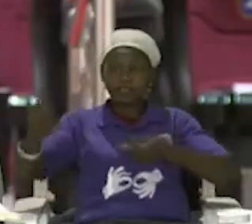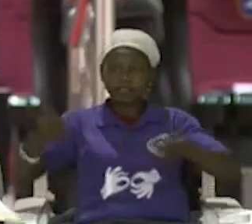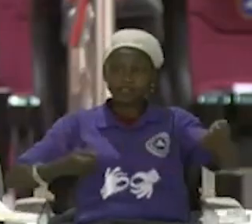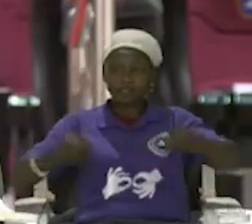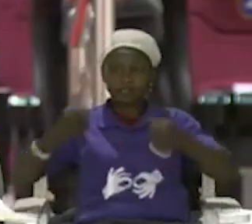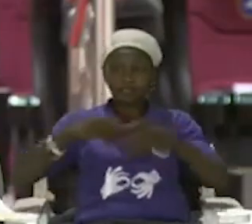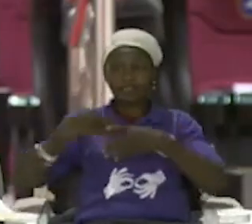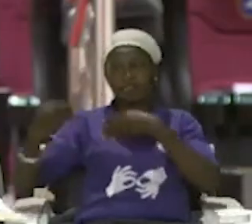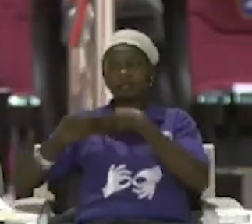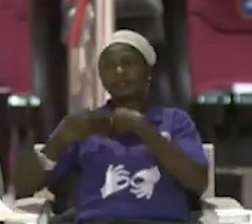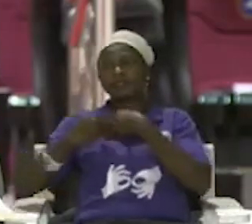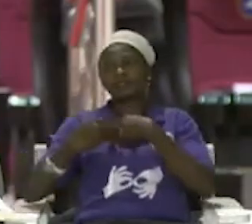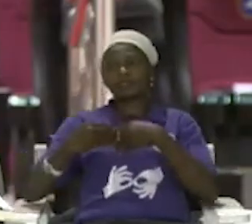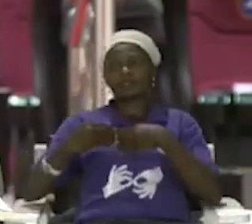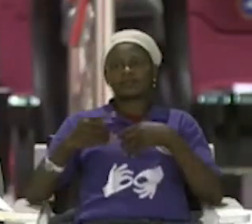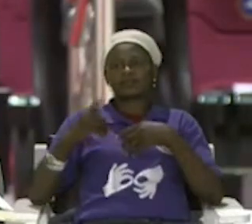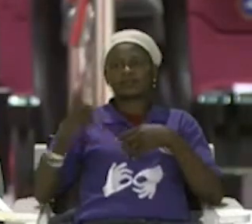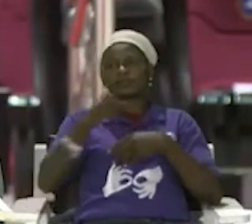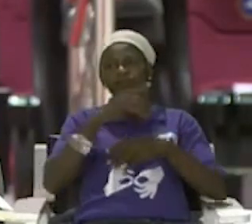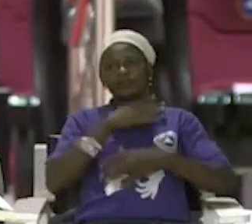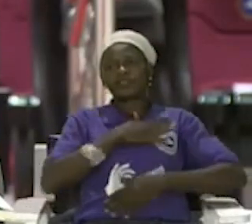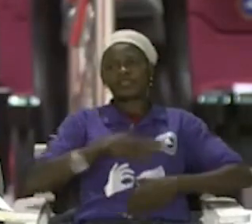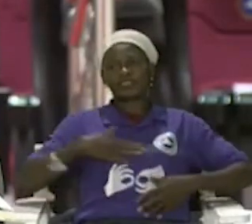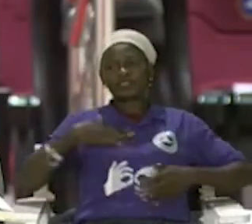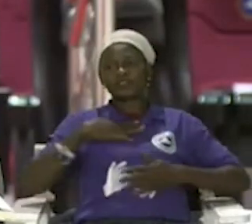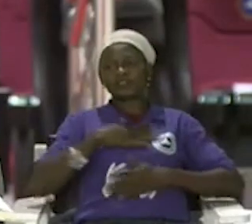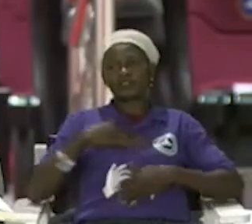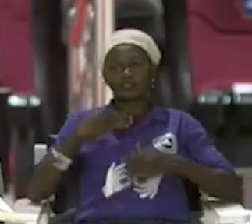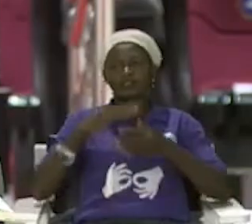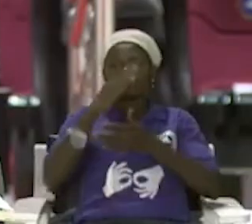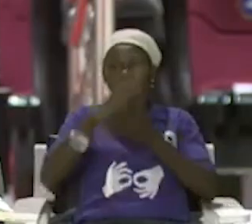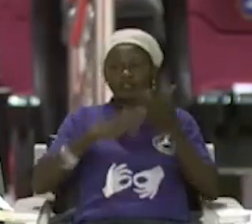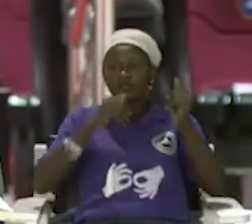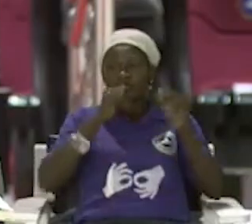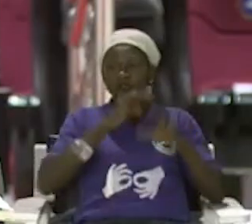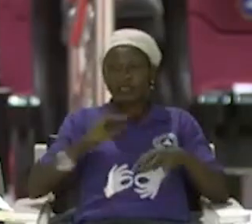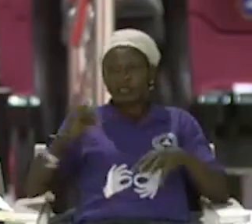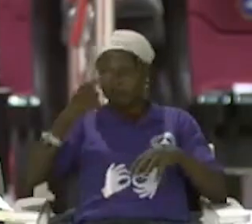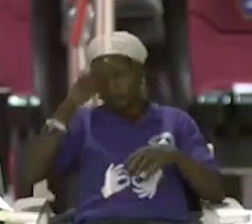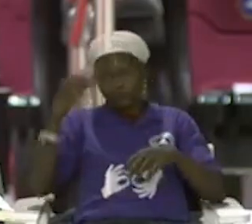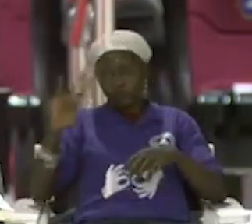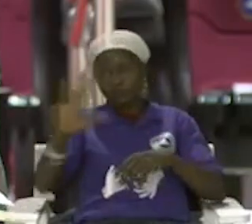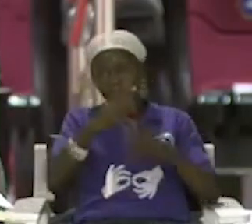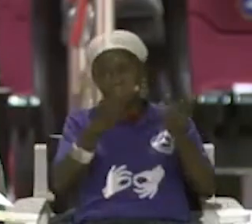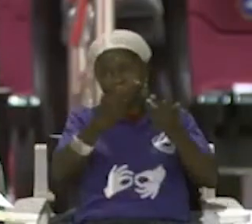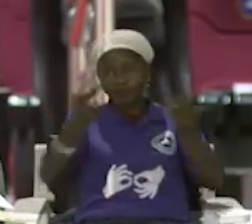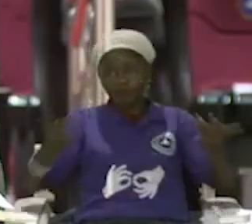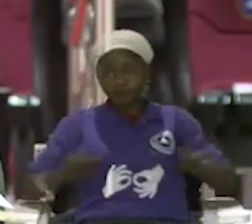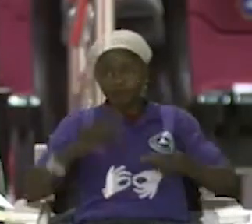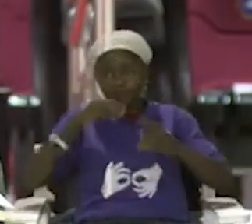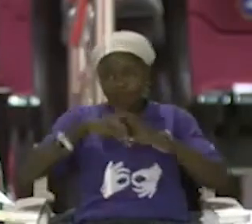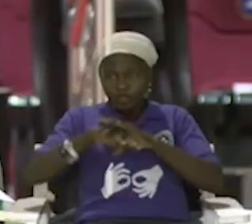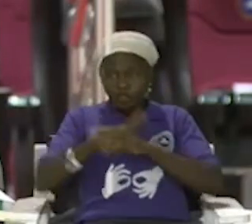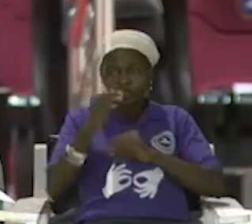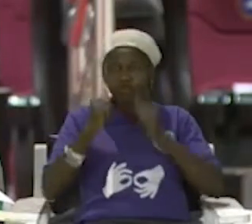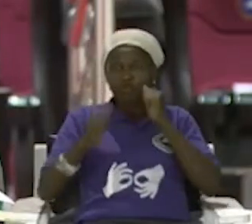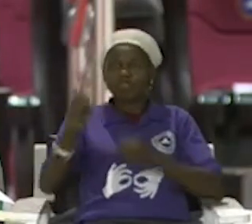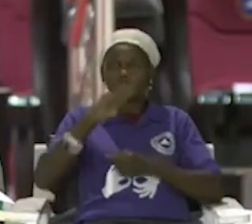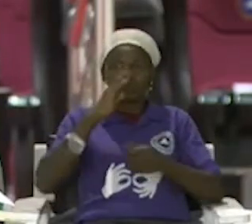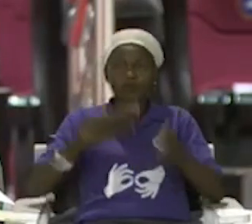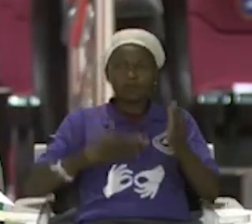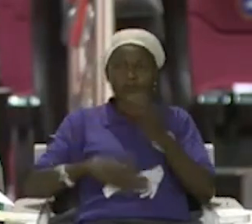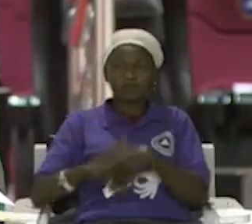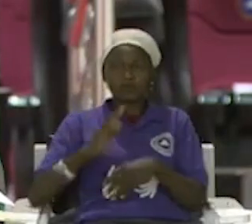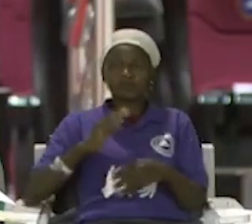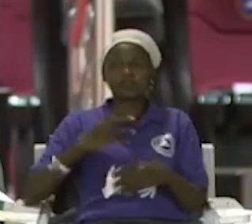And so you enjoy some blessings because of your position into which you are born. And